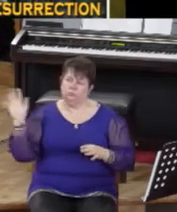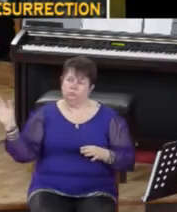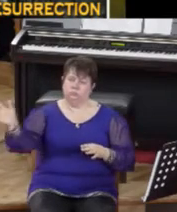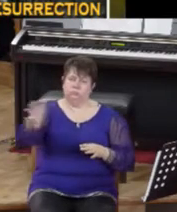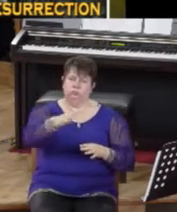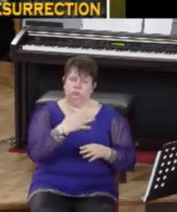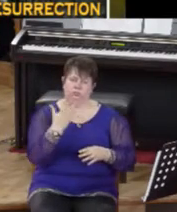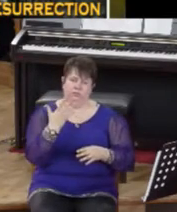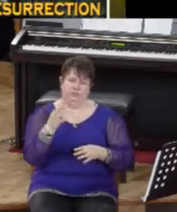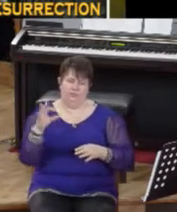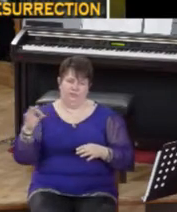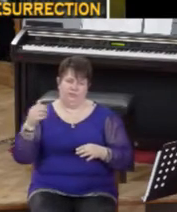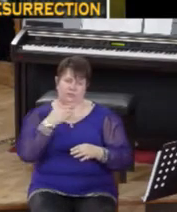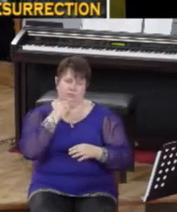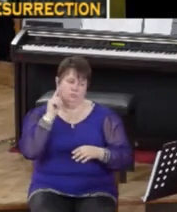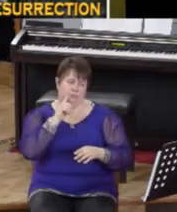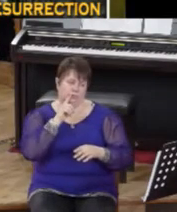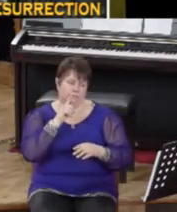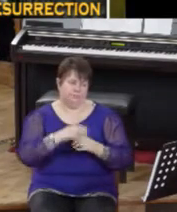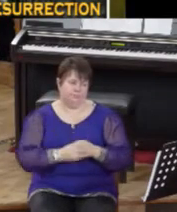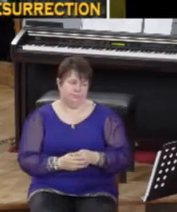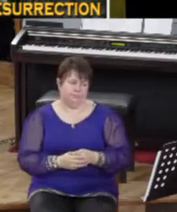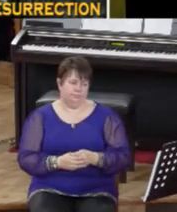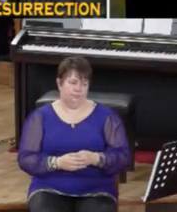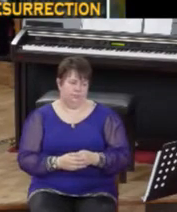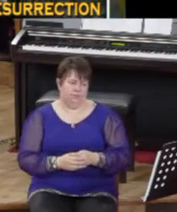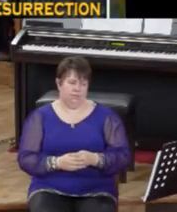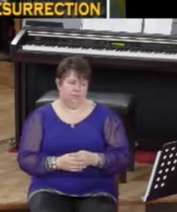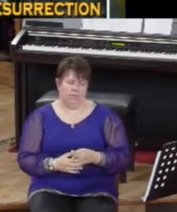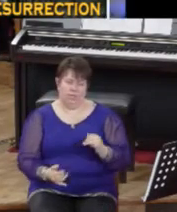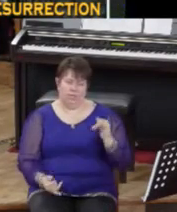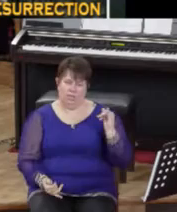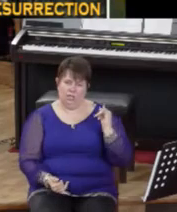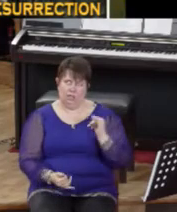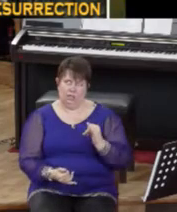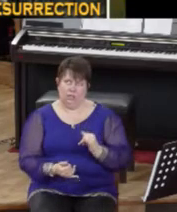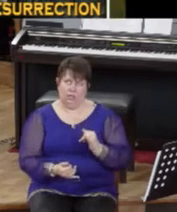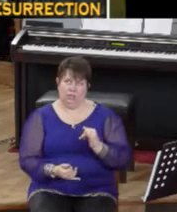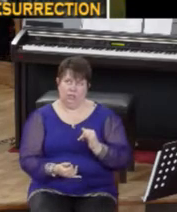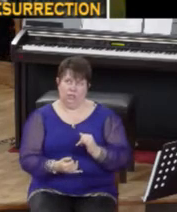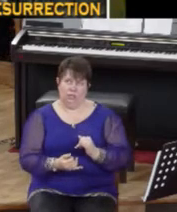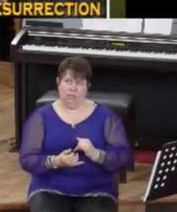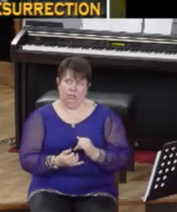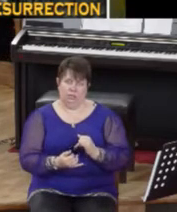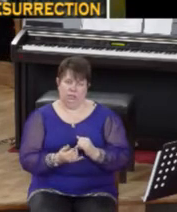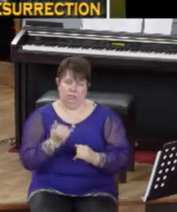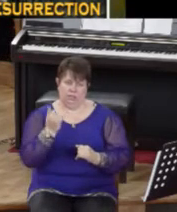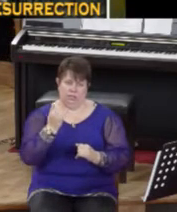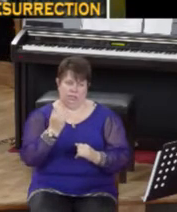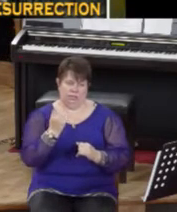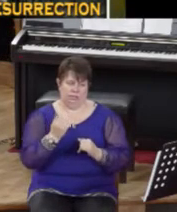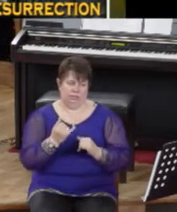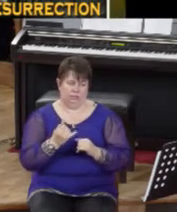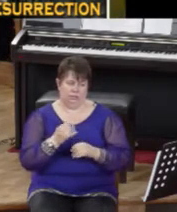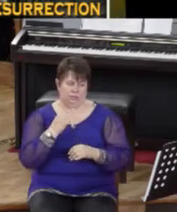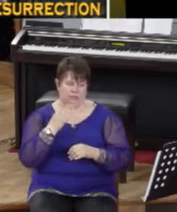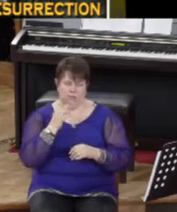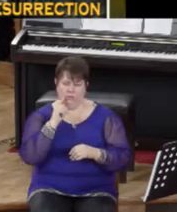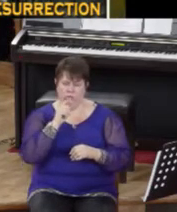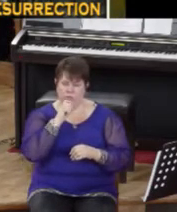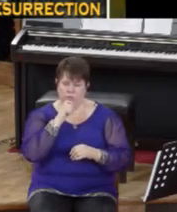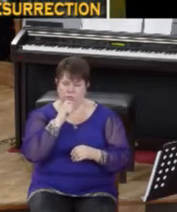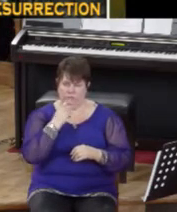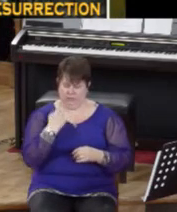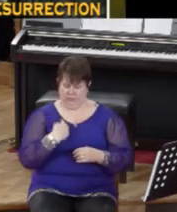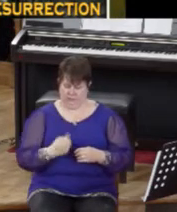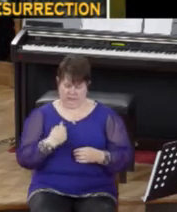people, it tells us as this text goes on, to whom Jesus appeared after his resurrection. And last of all, he